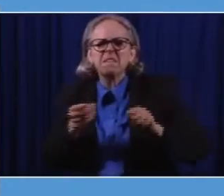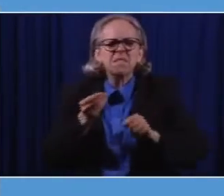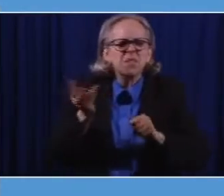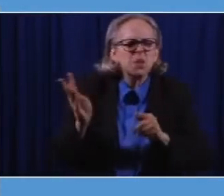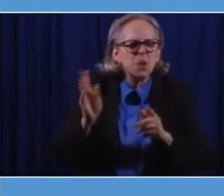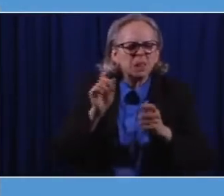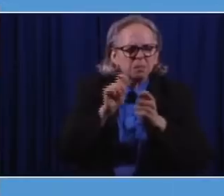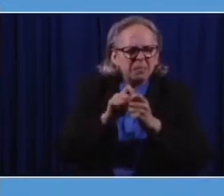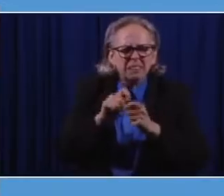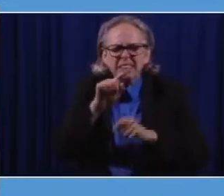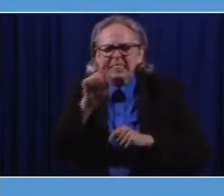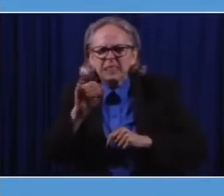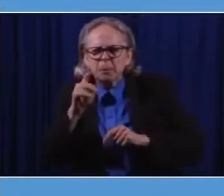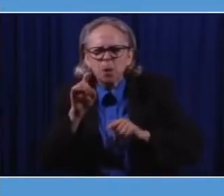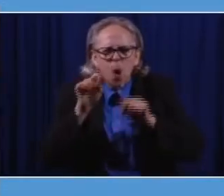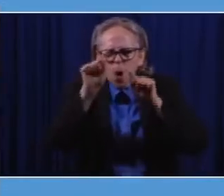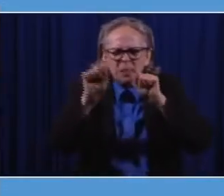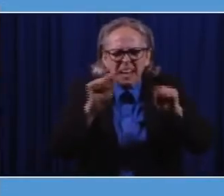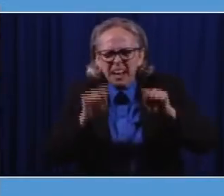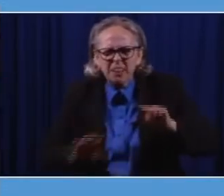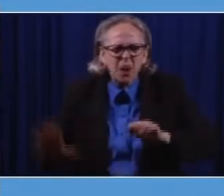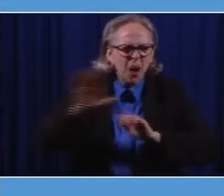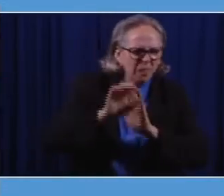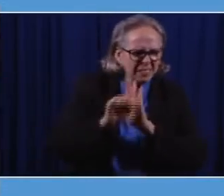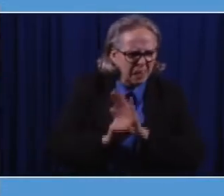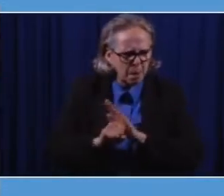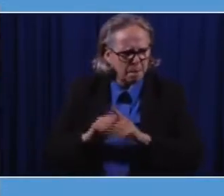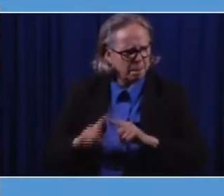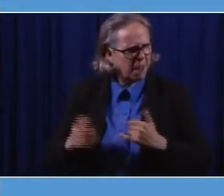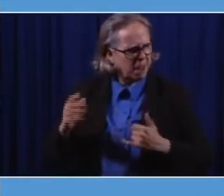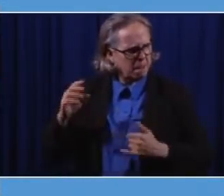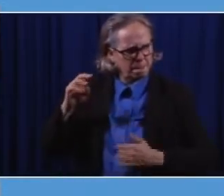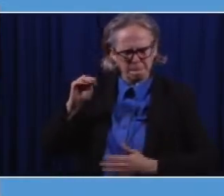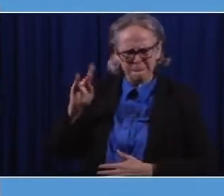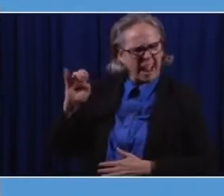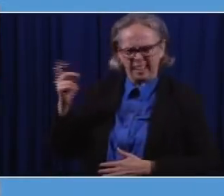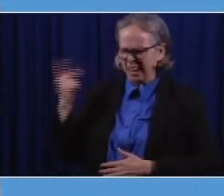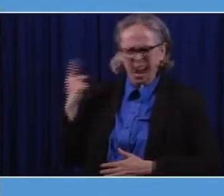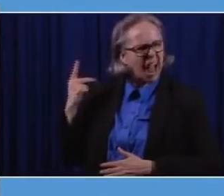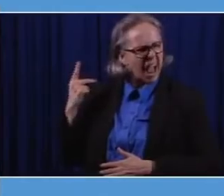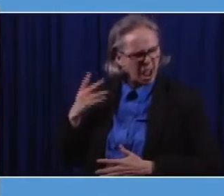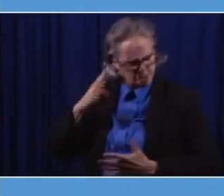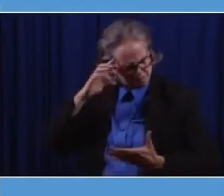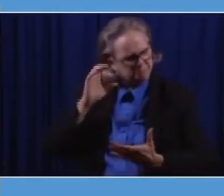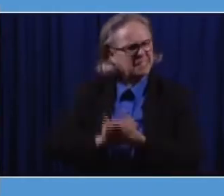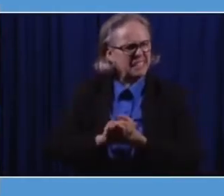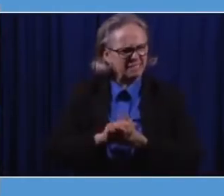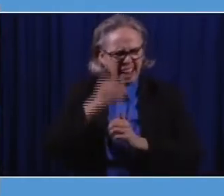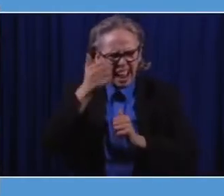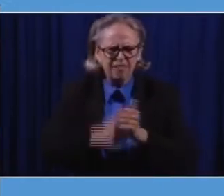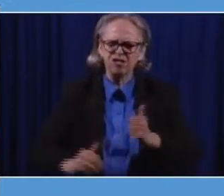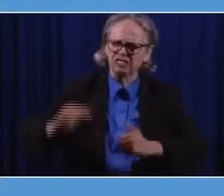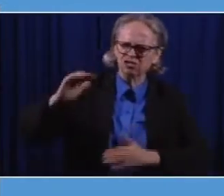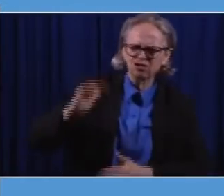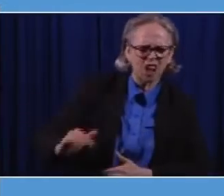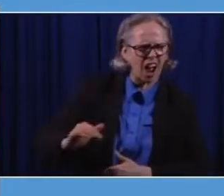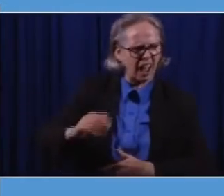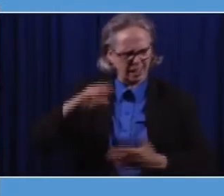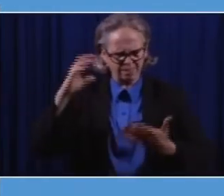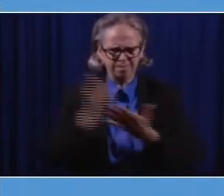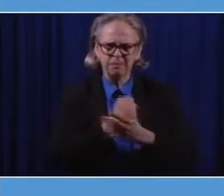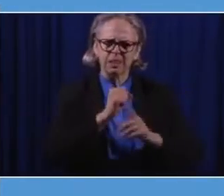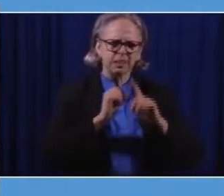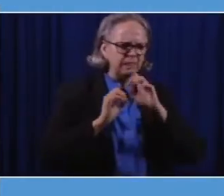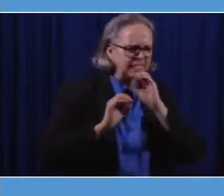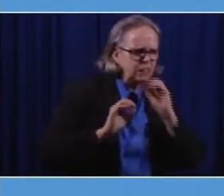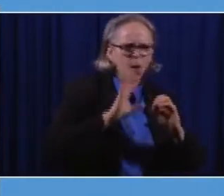certain cities. But Mike and I believe that every Ohio child under the age of 5 should benefit from getting these free Imagination